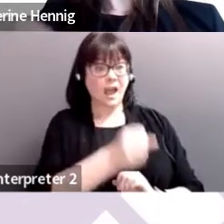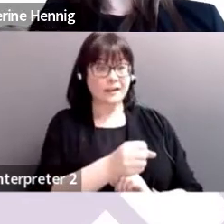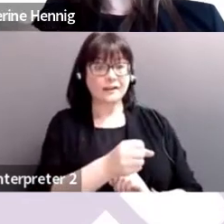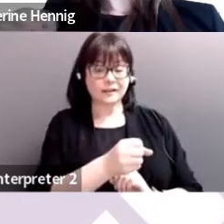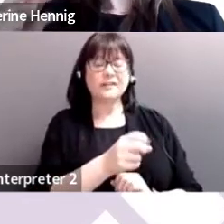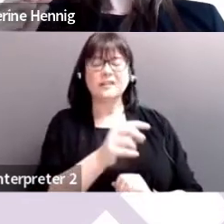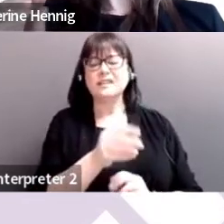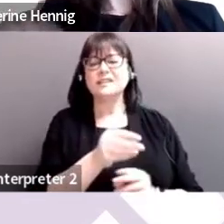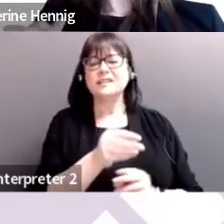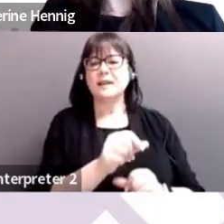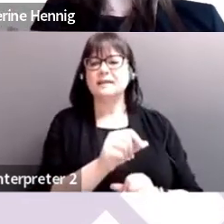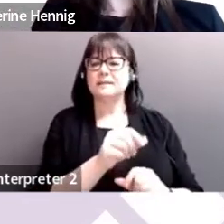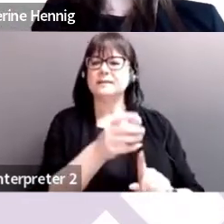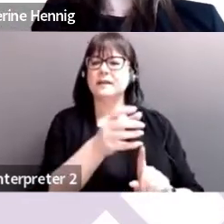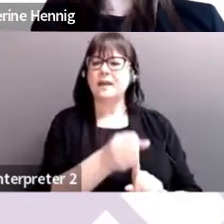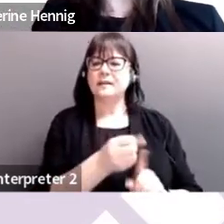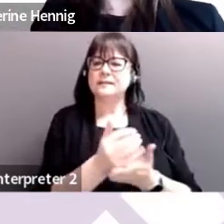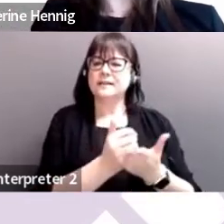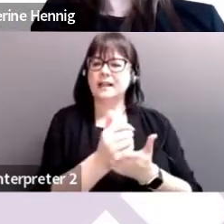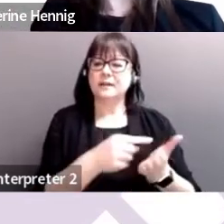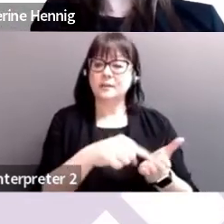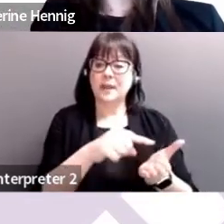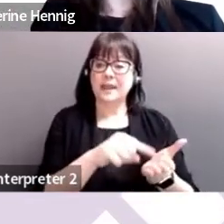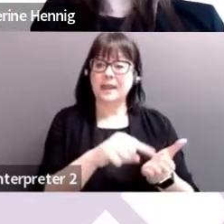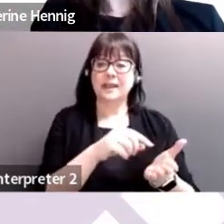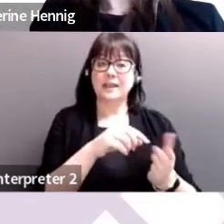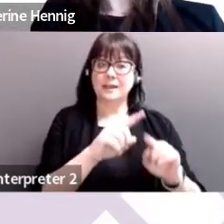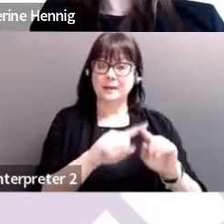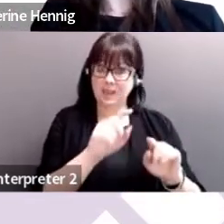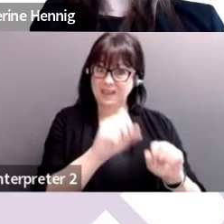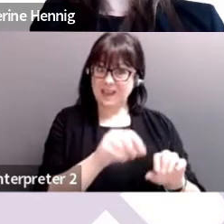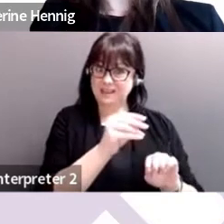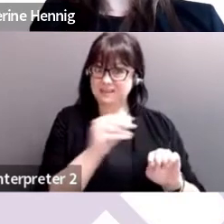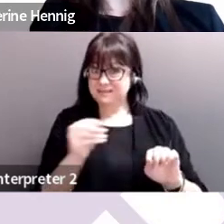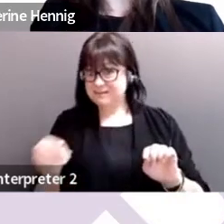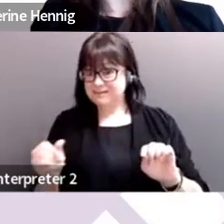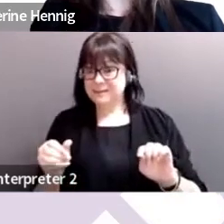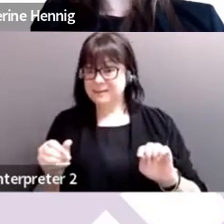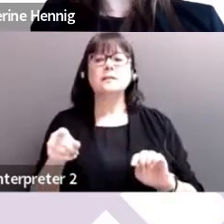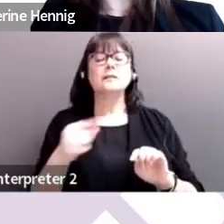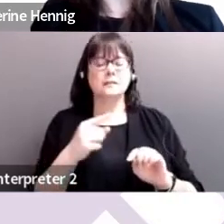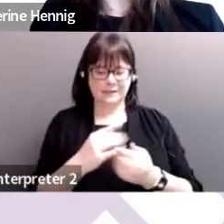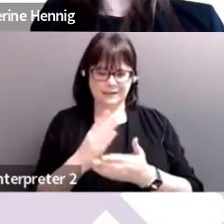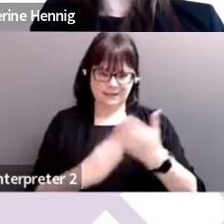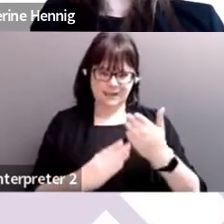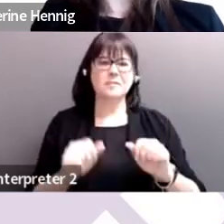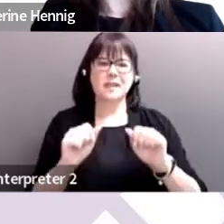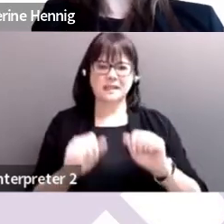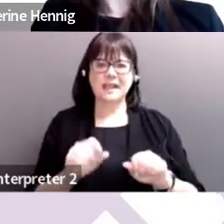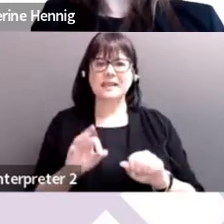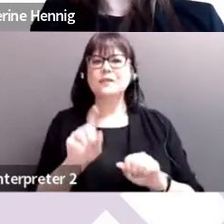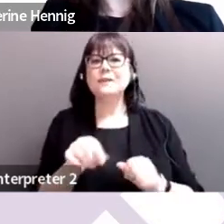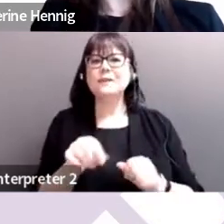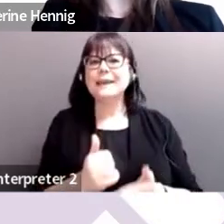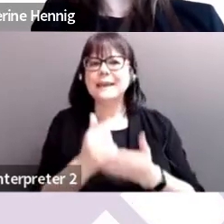are some specific grants that will allow you to apply to get assistance to apply for the grant if you need that